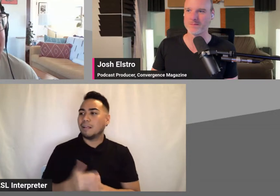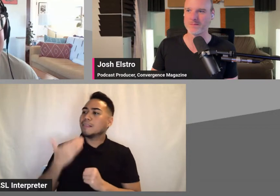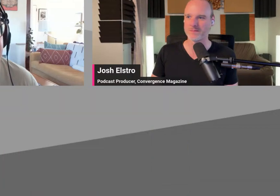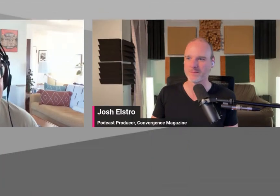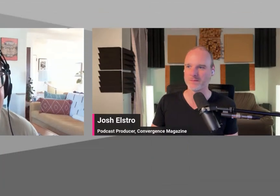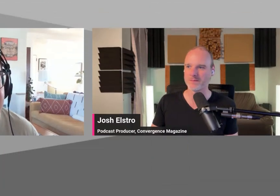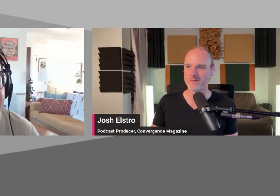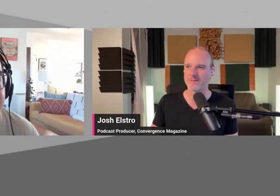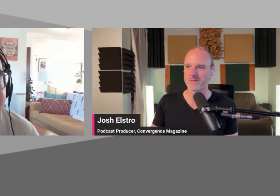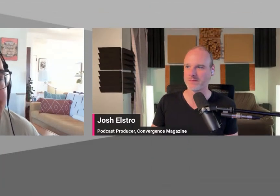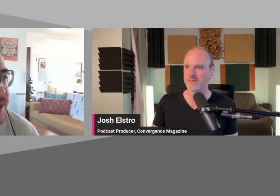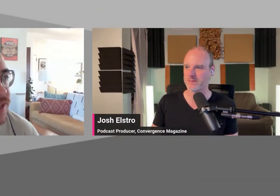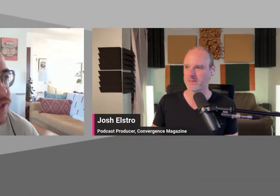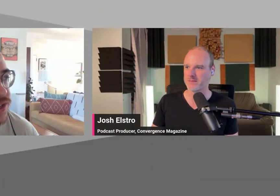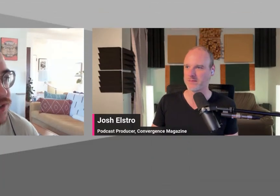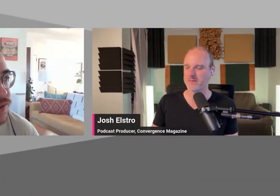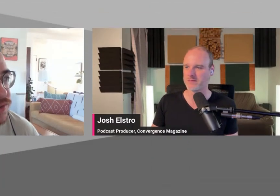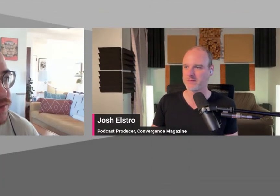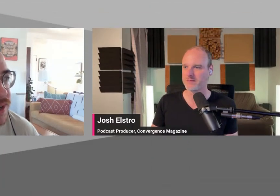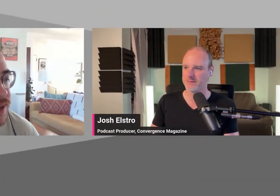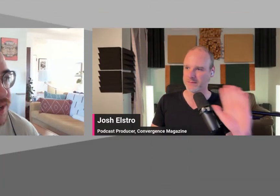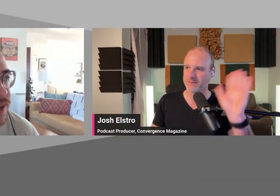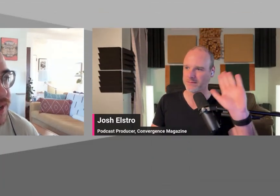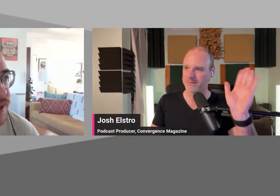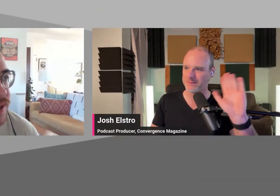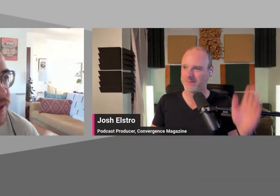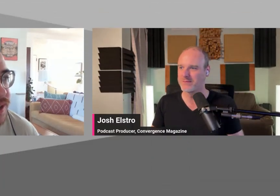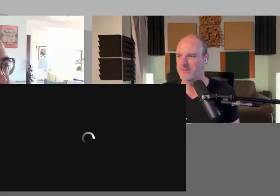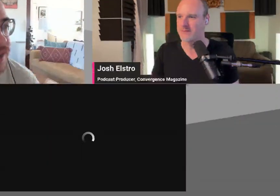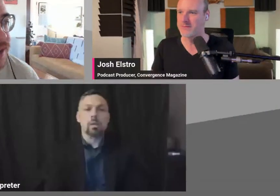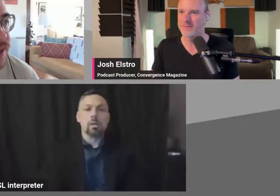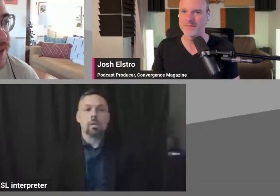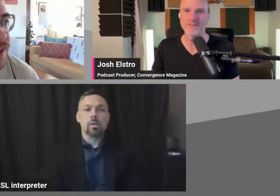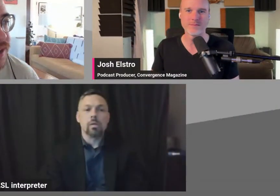We are going to transition now into